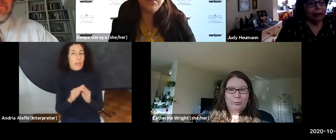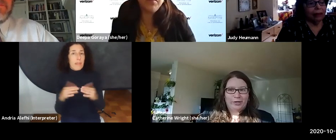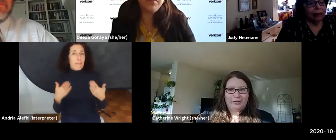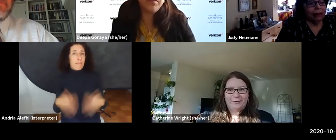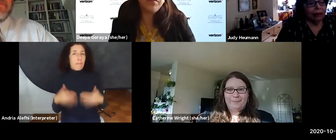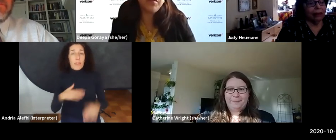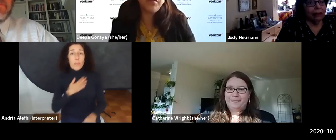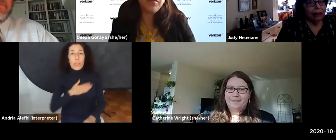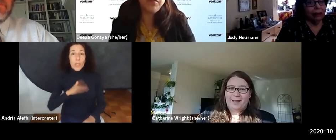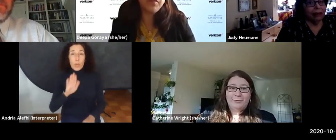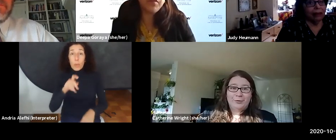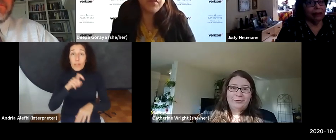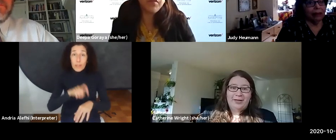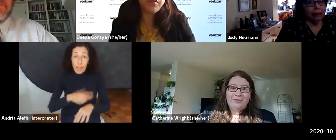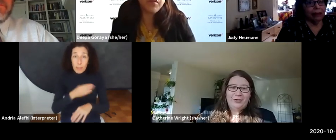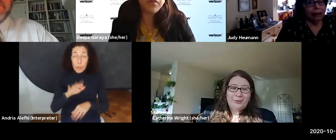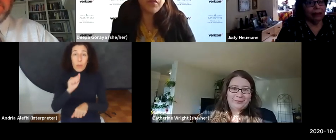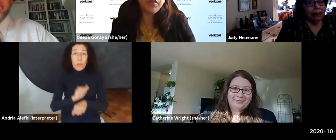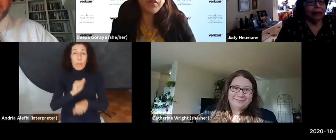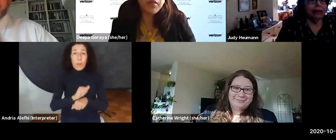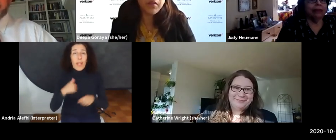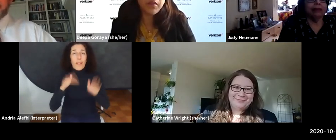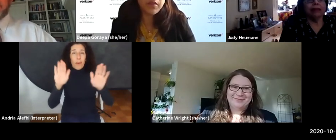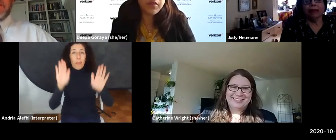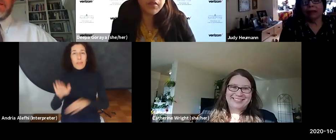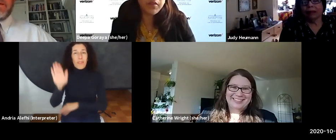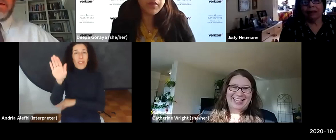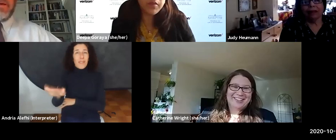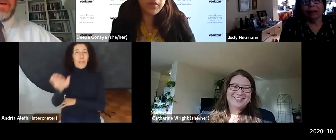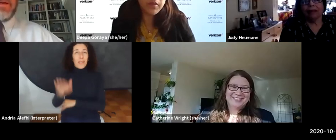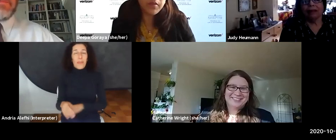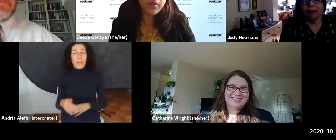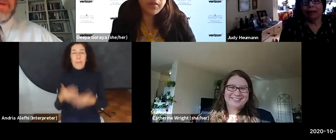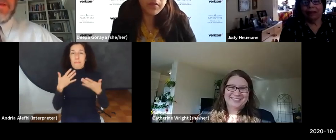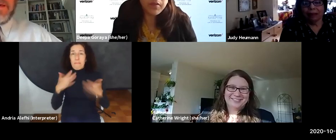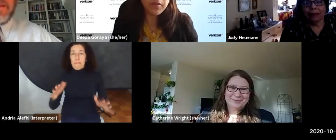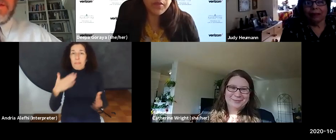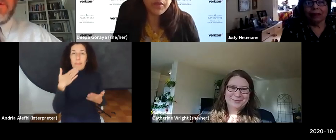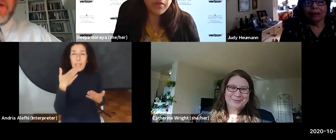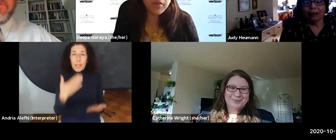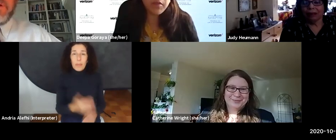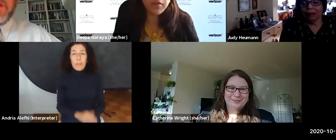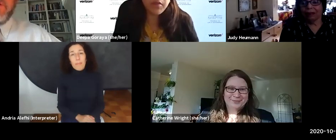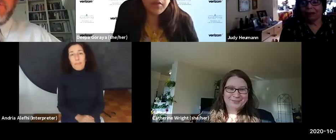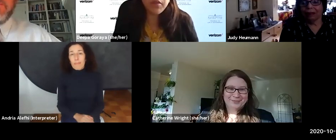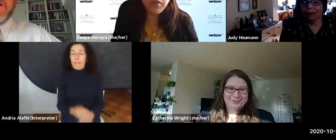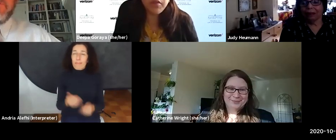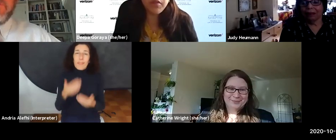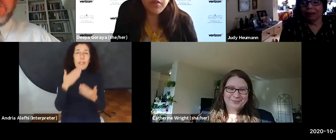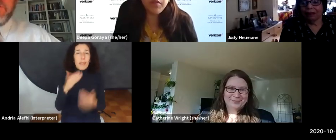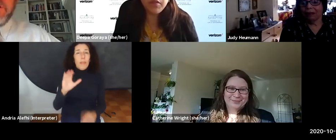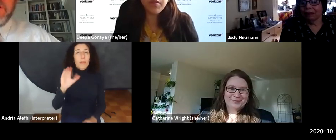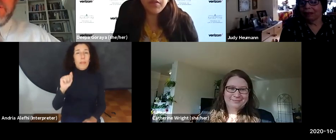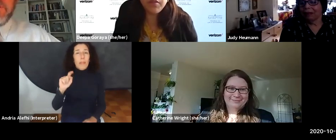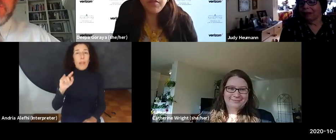time and work. Have a wonderful afternoon. Thank you. Thank you, Catherine, and thank you everybody